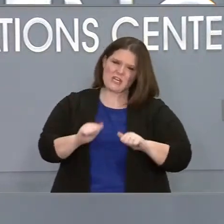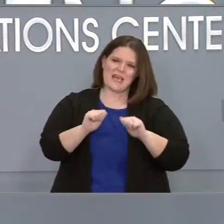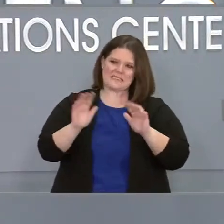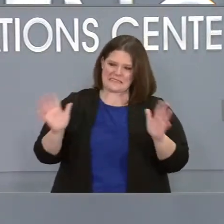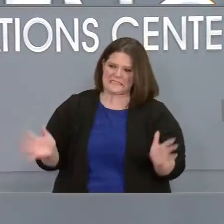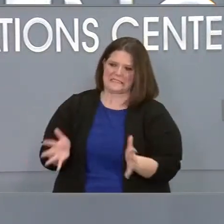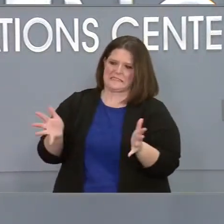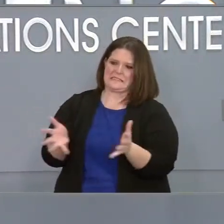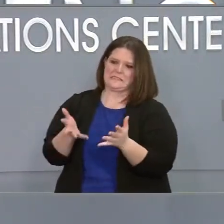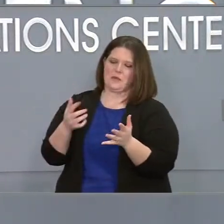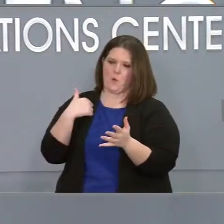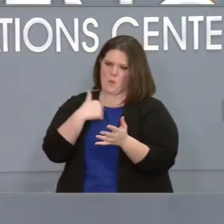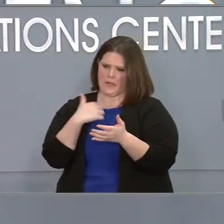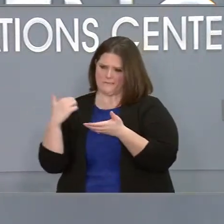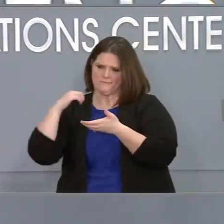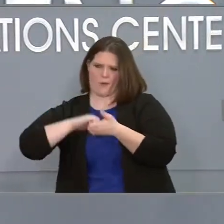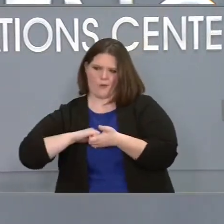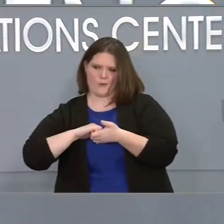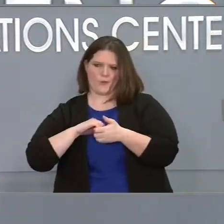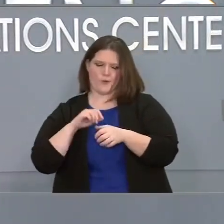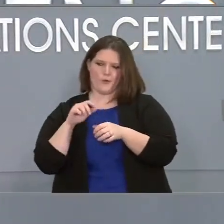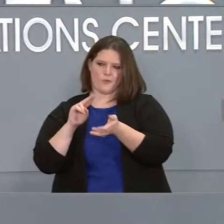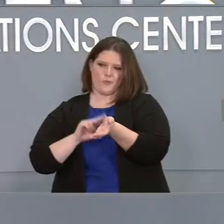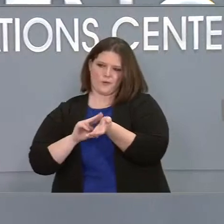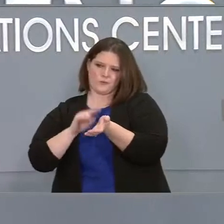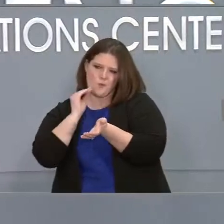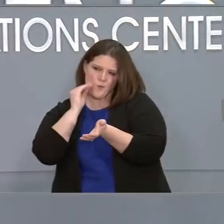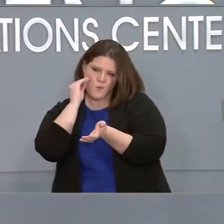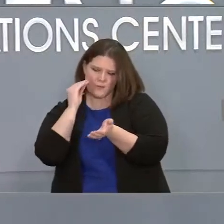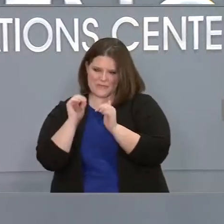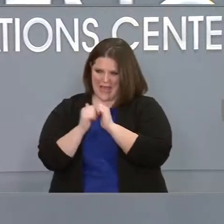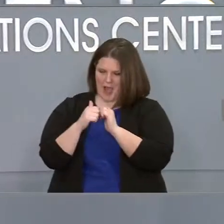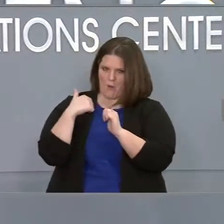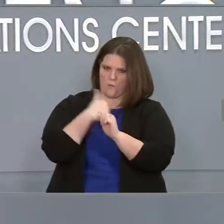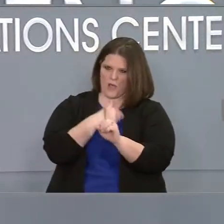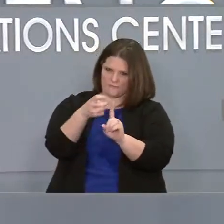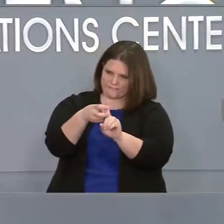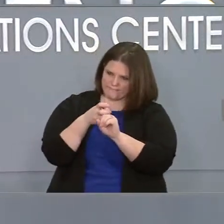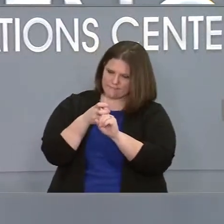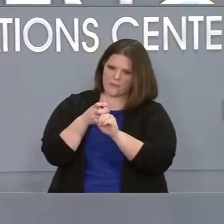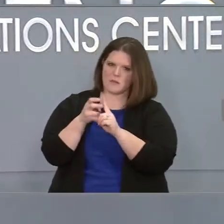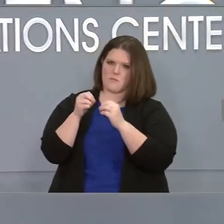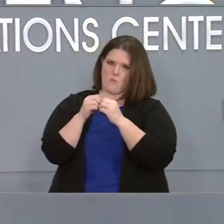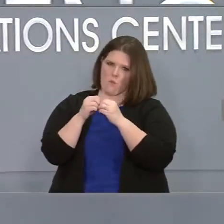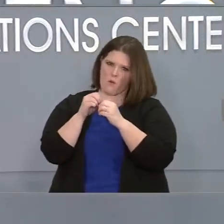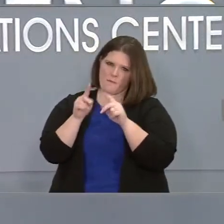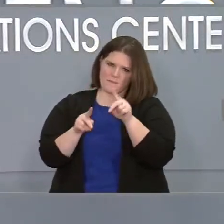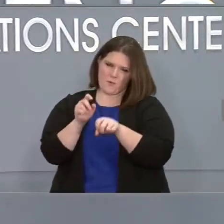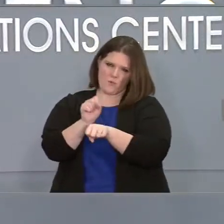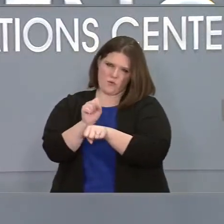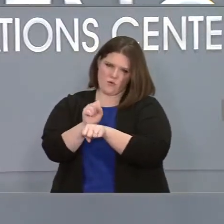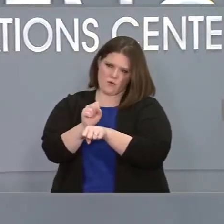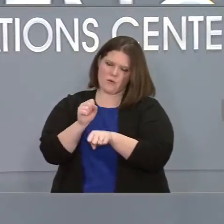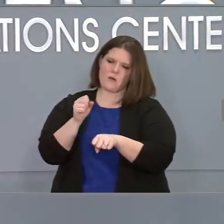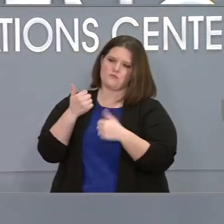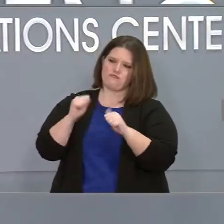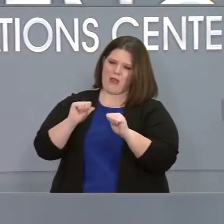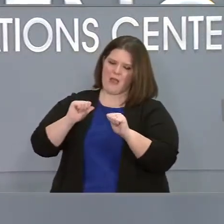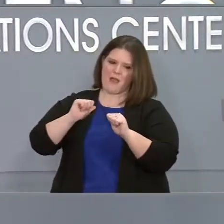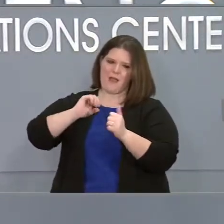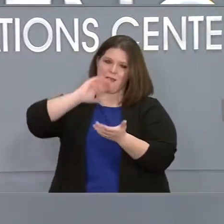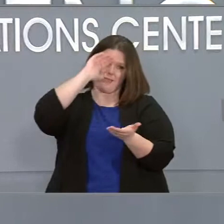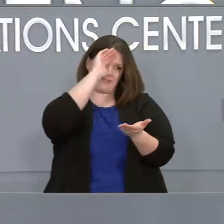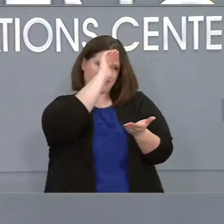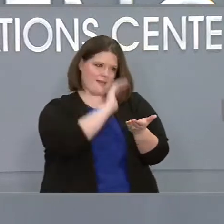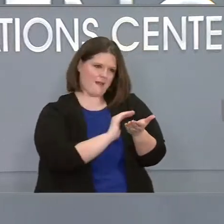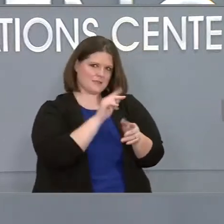long-term care to figure out how we can make sure that the staffing is there and ease the burden on our hospitals so that they can